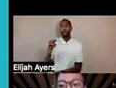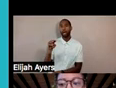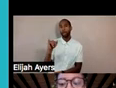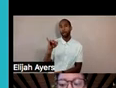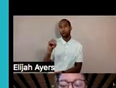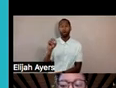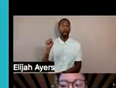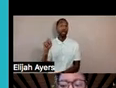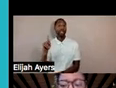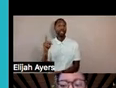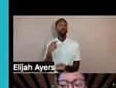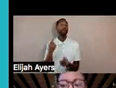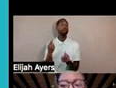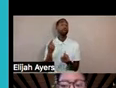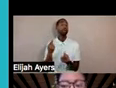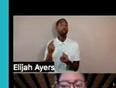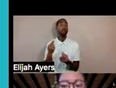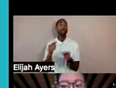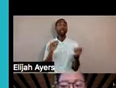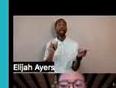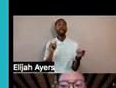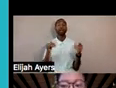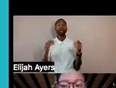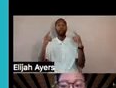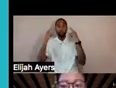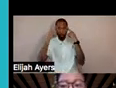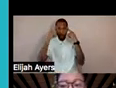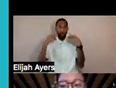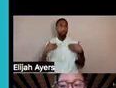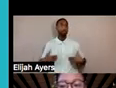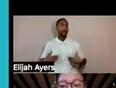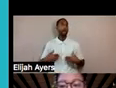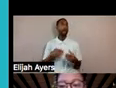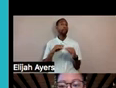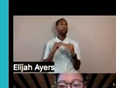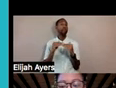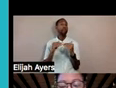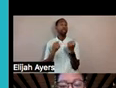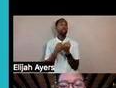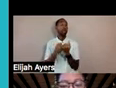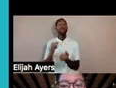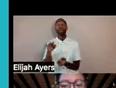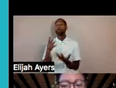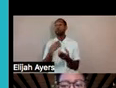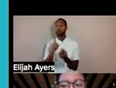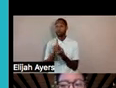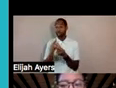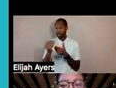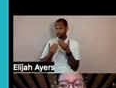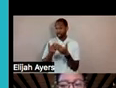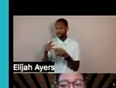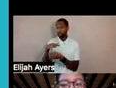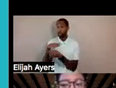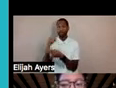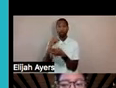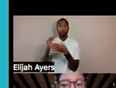being held as a body mind peer supporter. And if you find yourself wanting to needing that processing space through